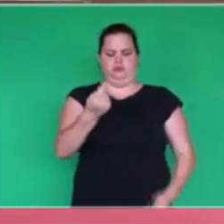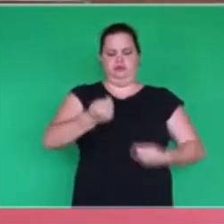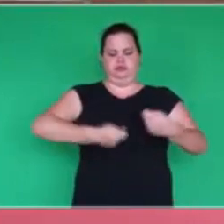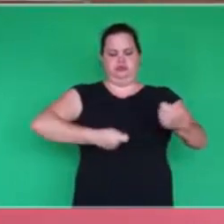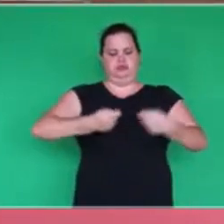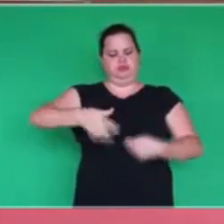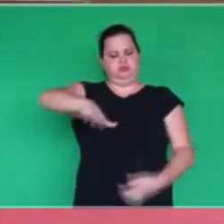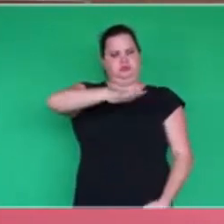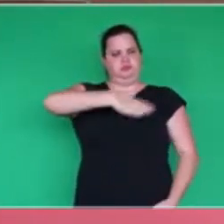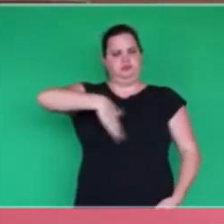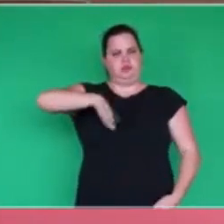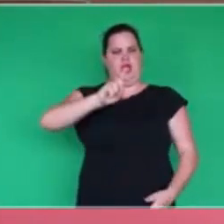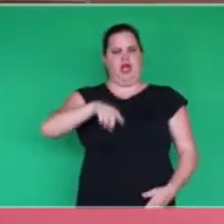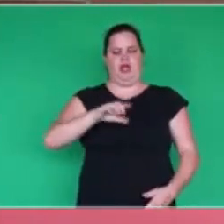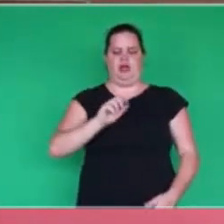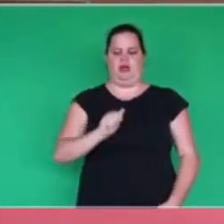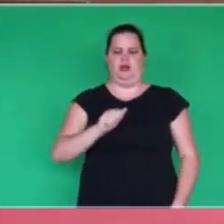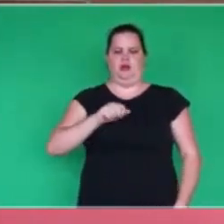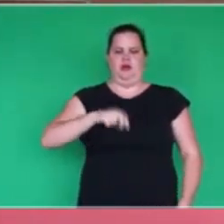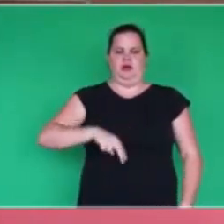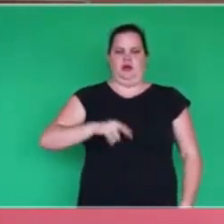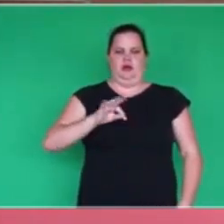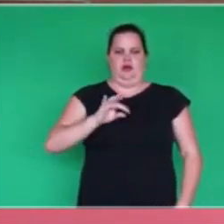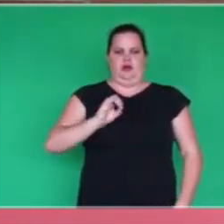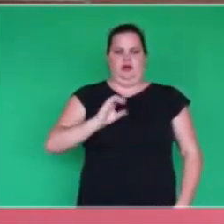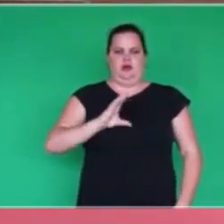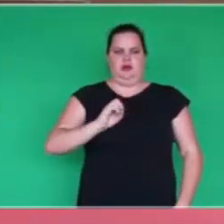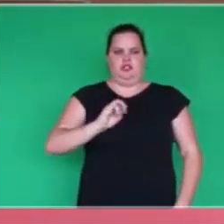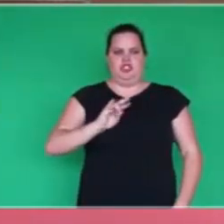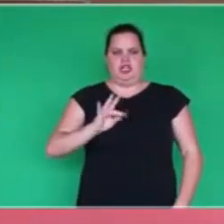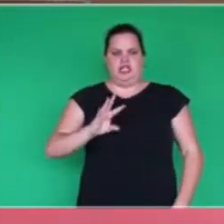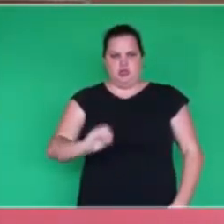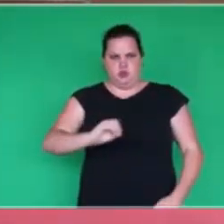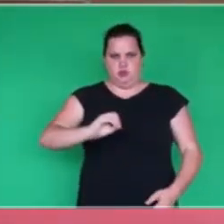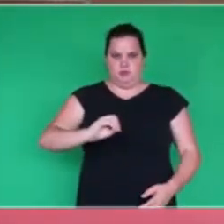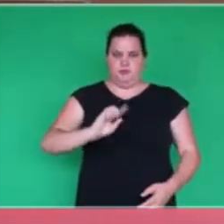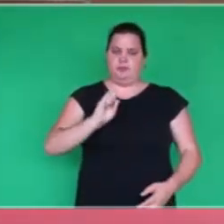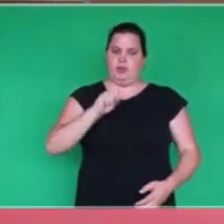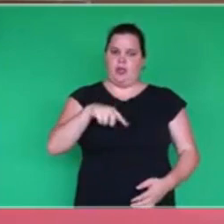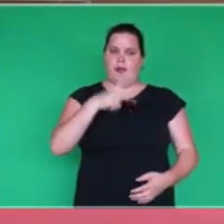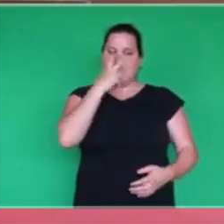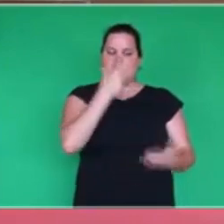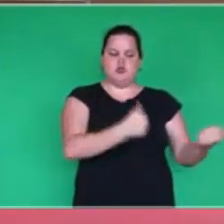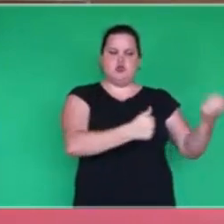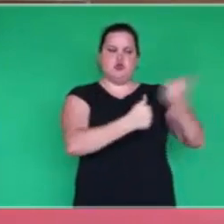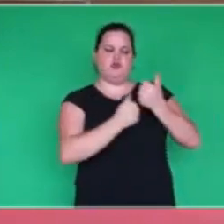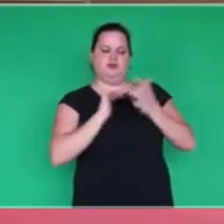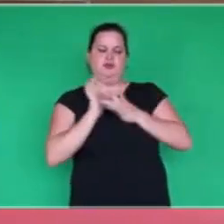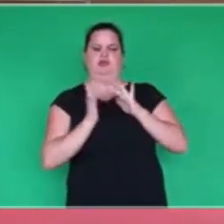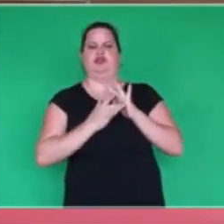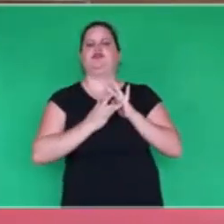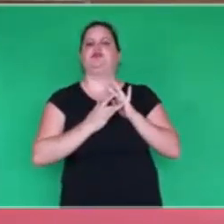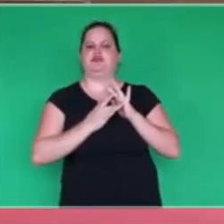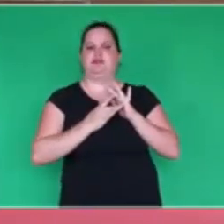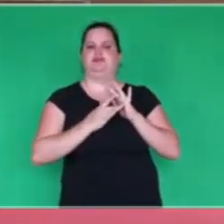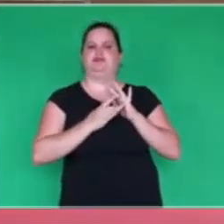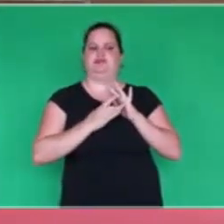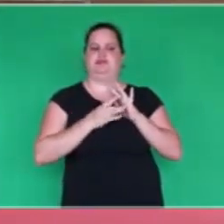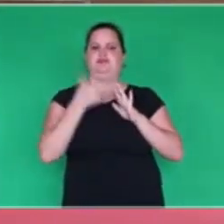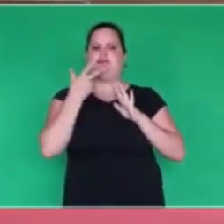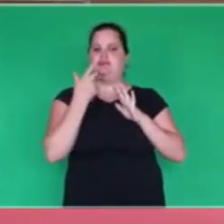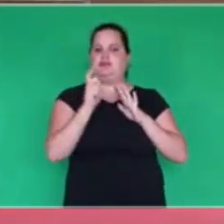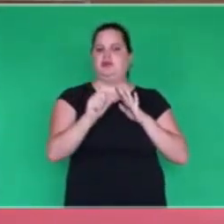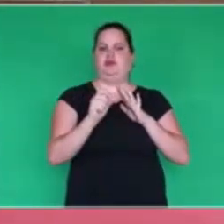world. The bread will be the bread that perishes, and the freedom will be the freedom